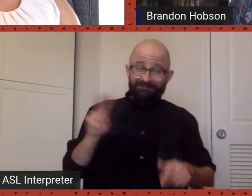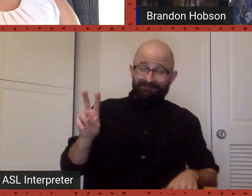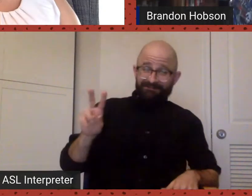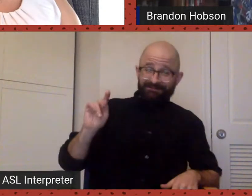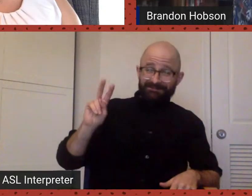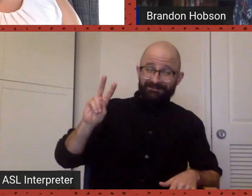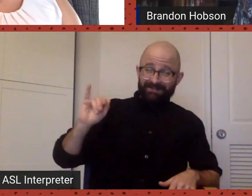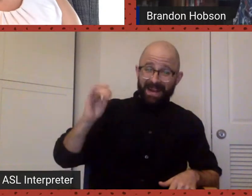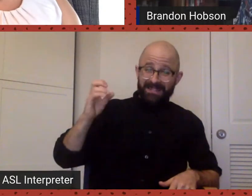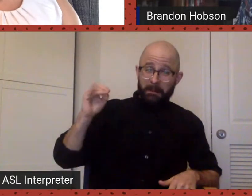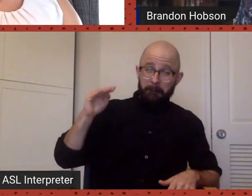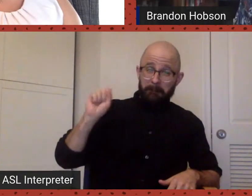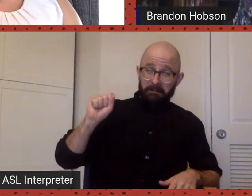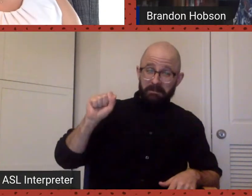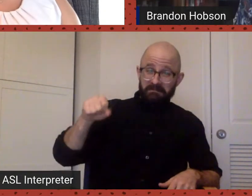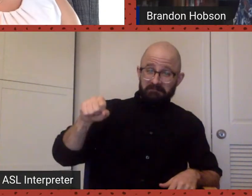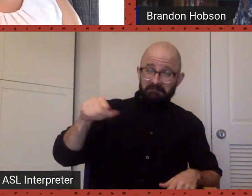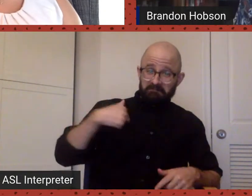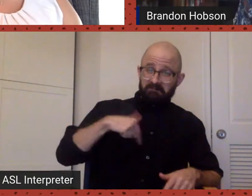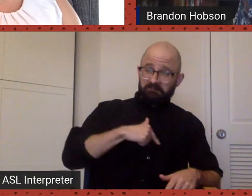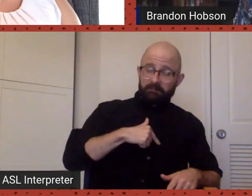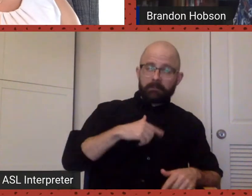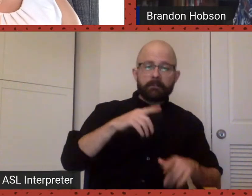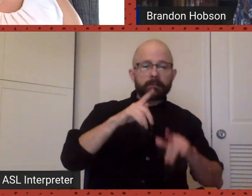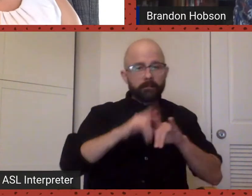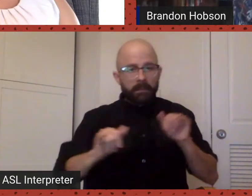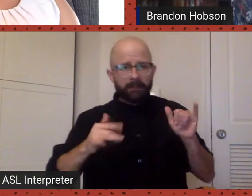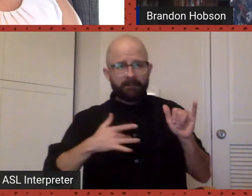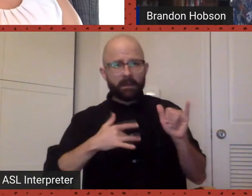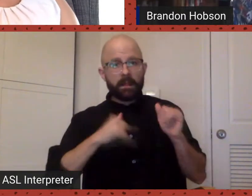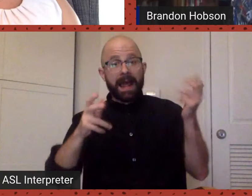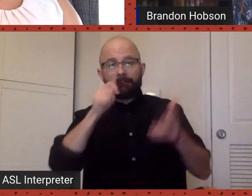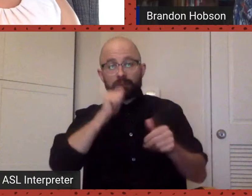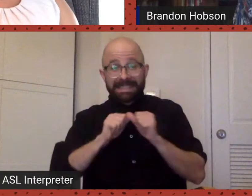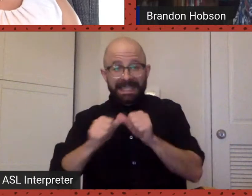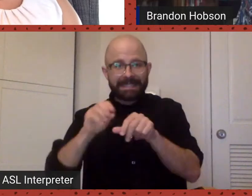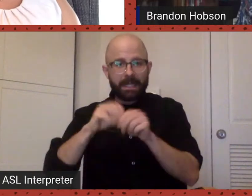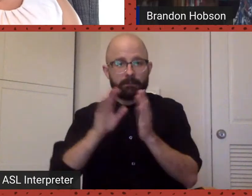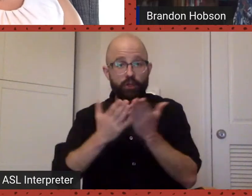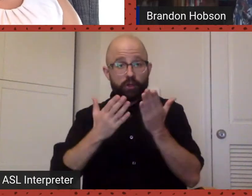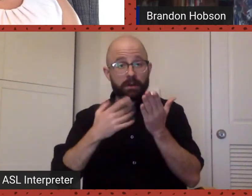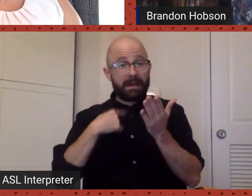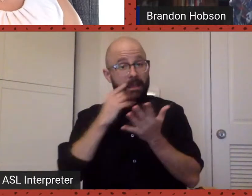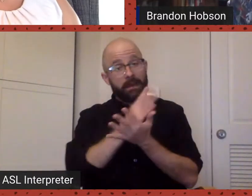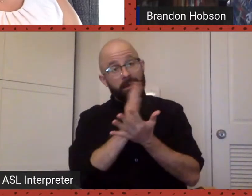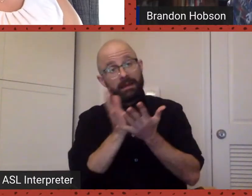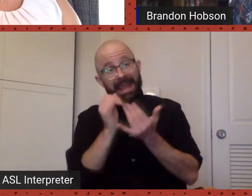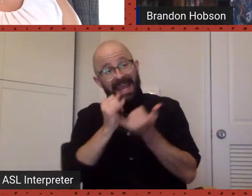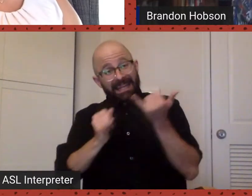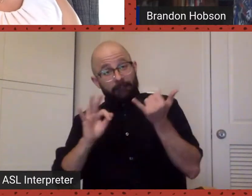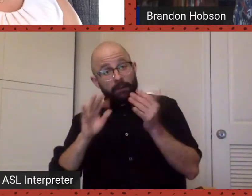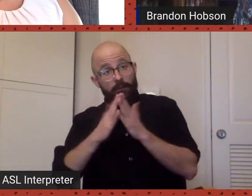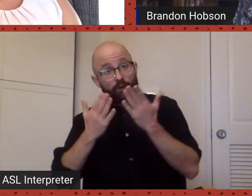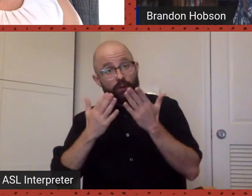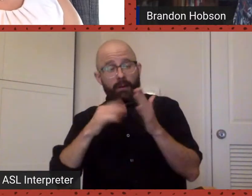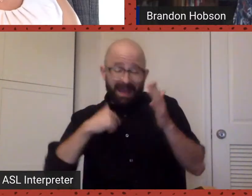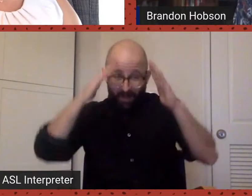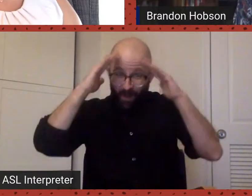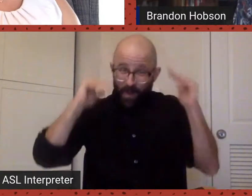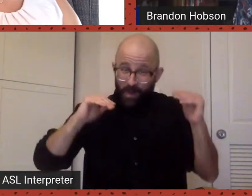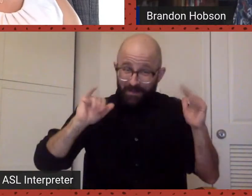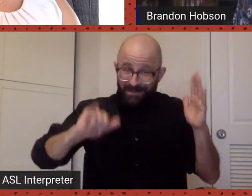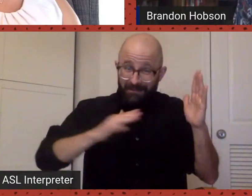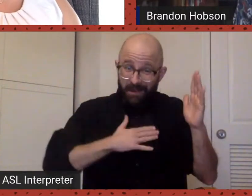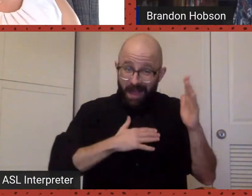at the same time, I do feel that there's a lot of resilience in this book. I think at the end of the book, I mean, at least I hope that was my attempt.